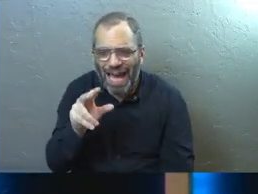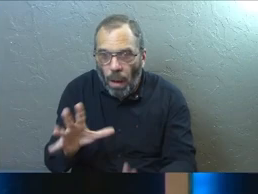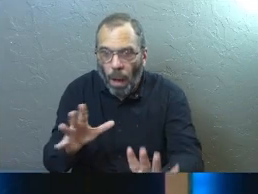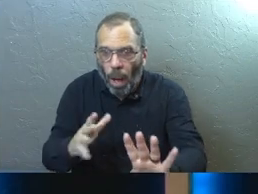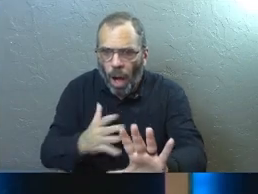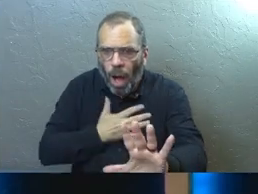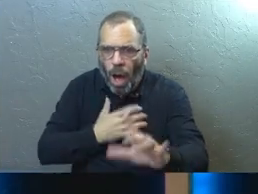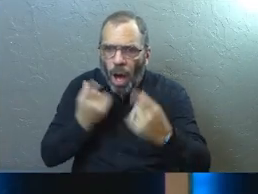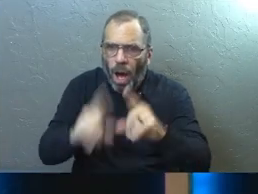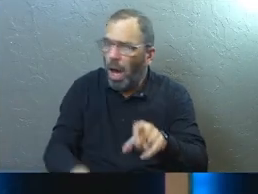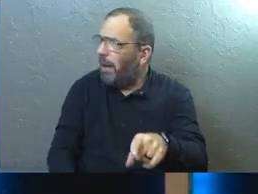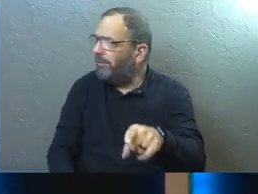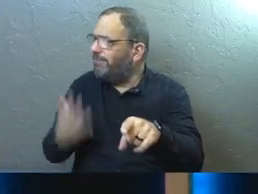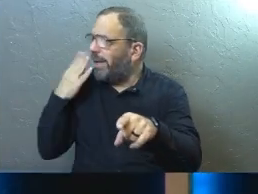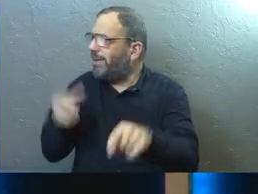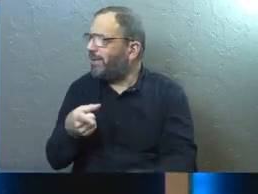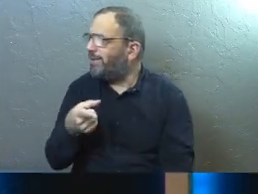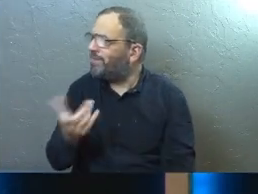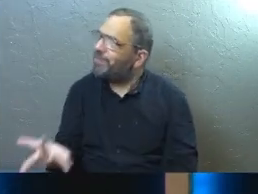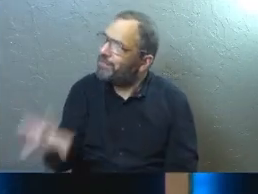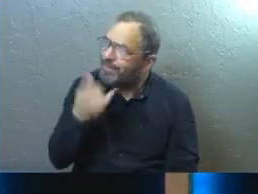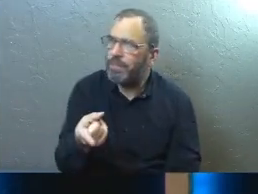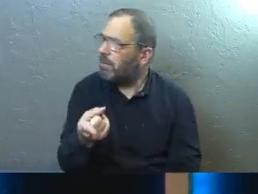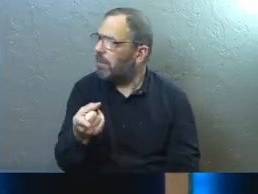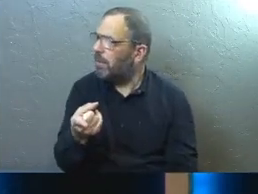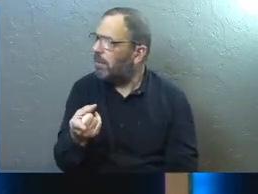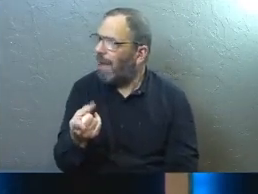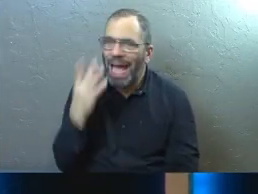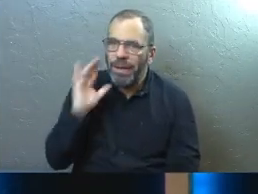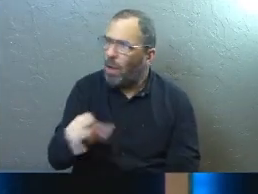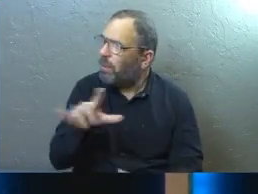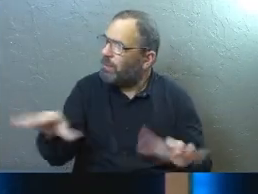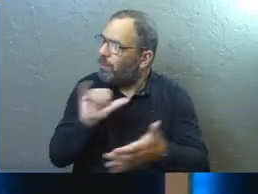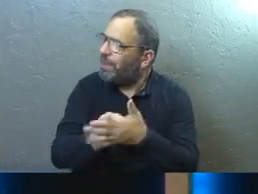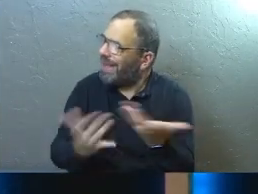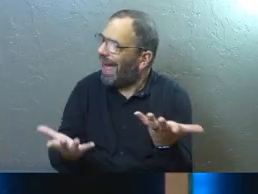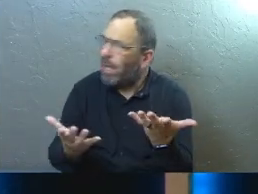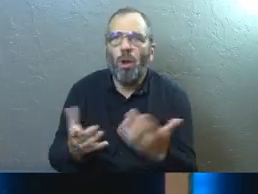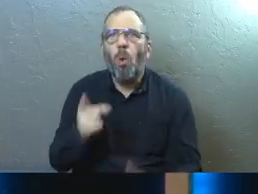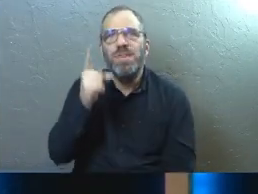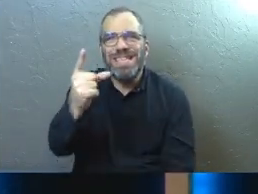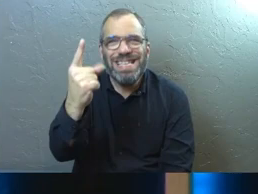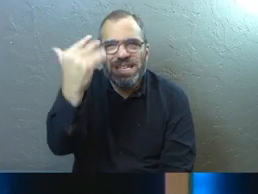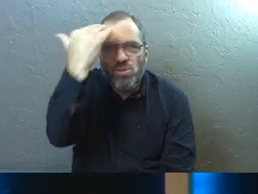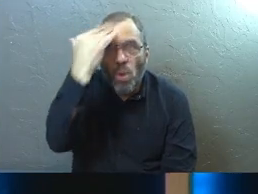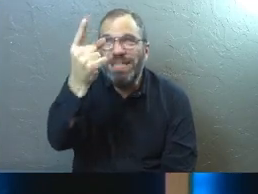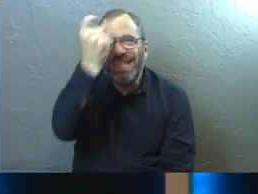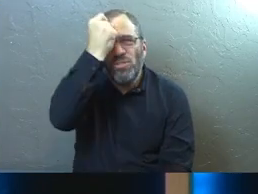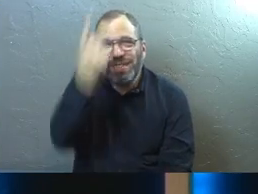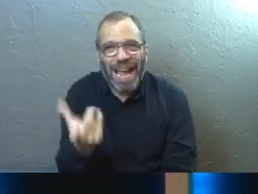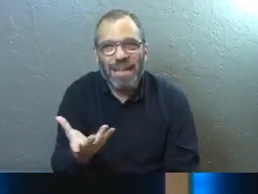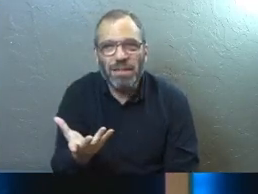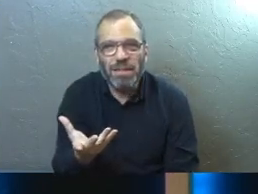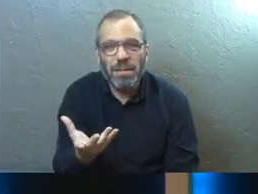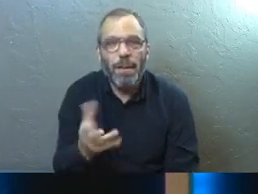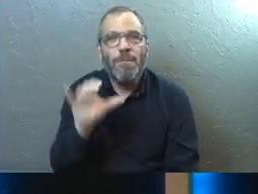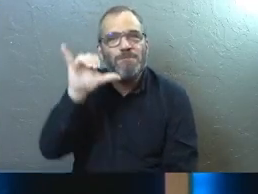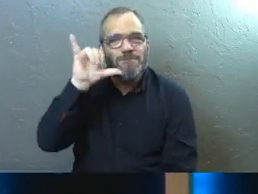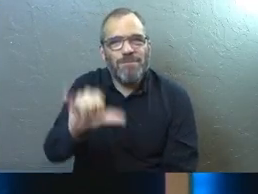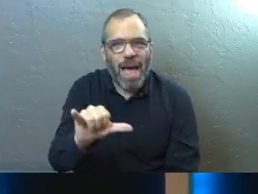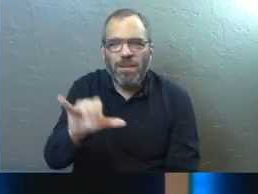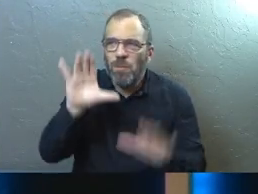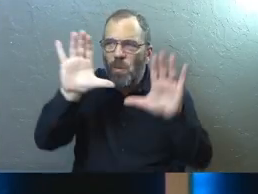surprised or he didn't know. God knows, he's aware, he's watching, he understands. And that